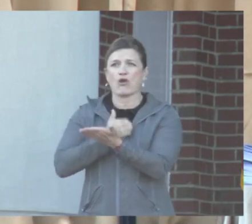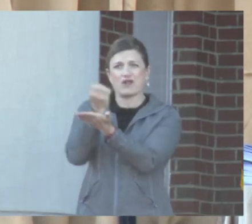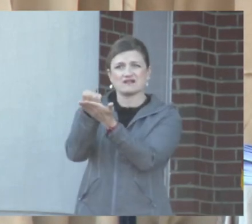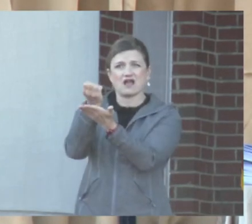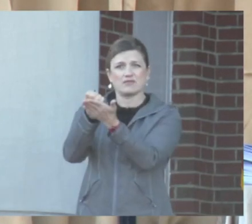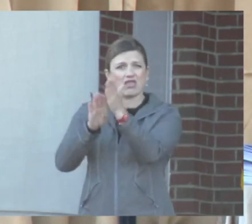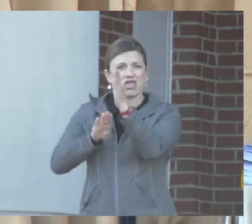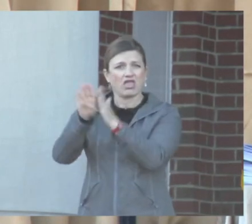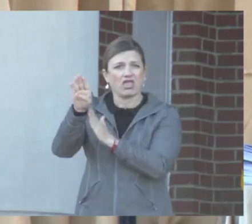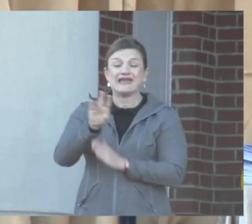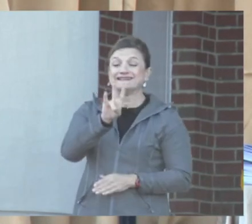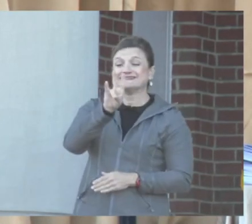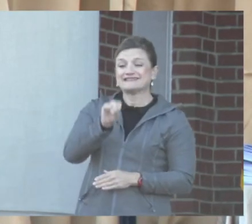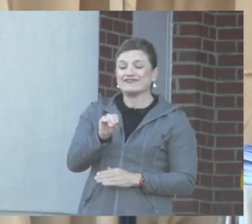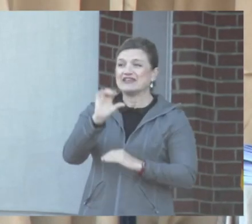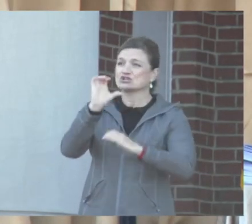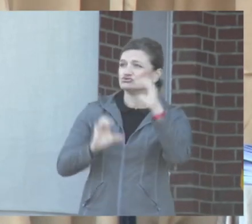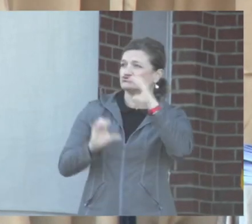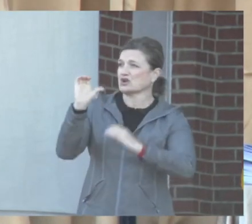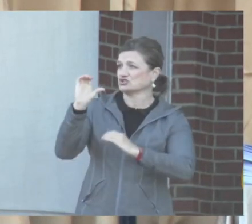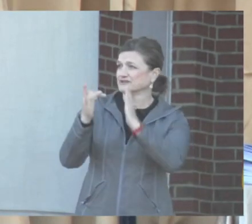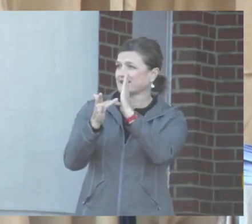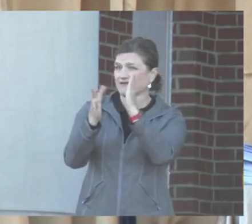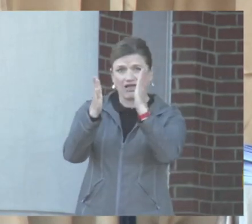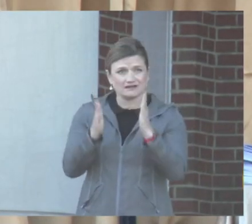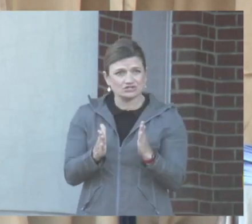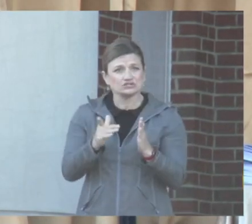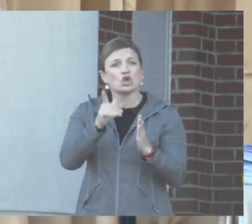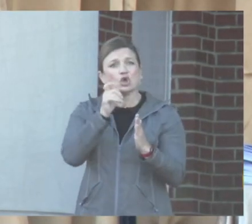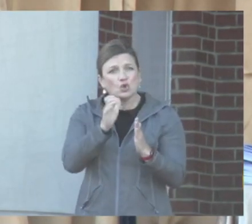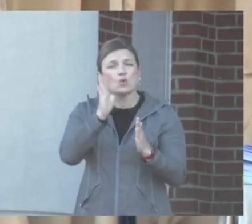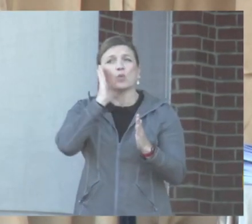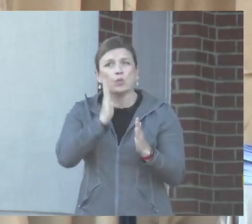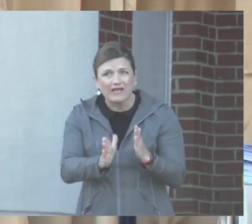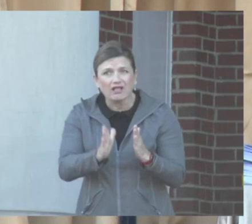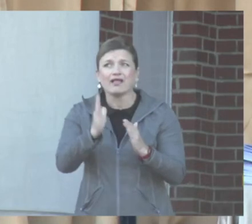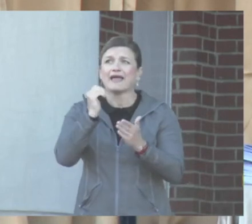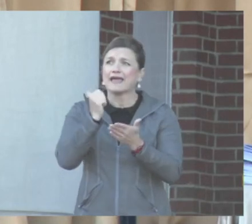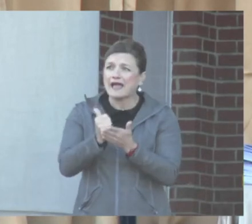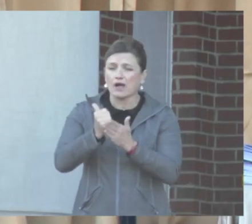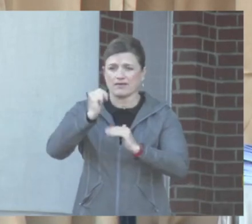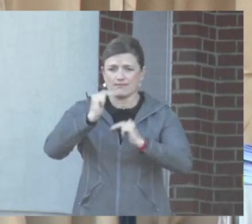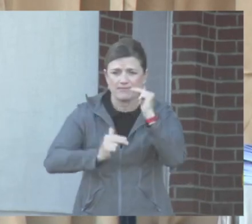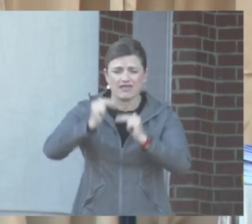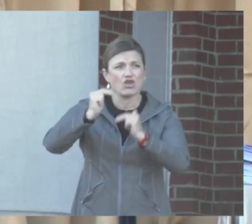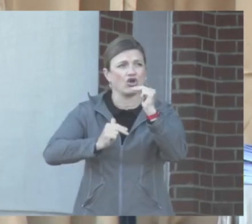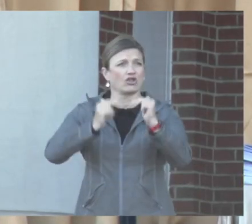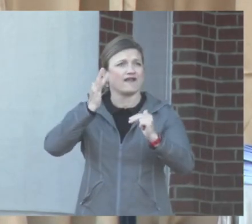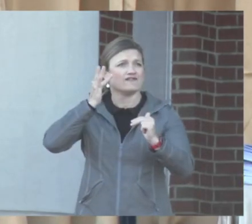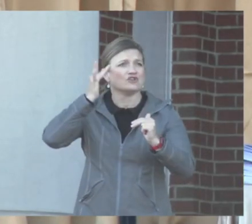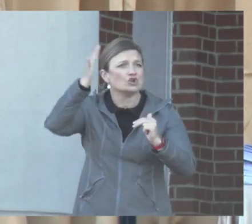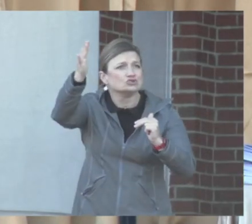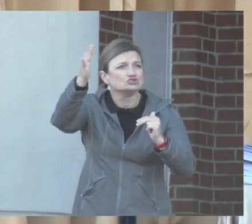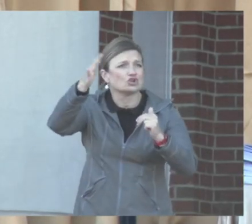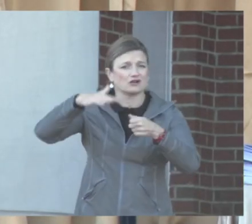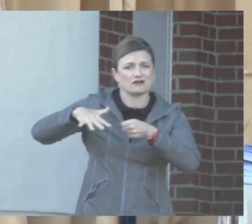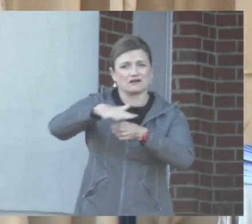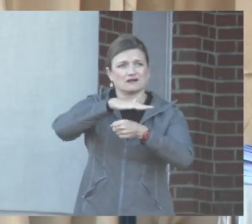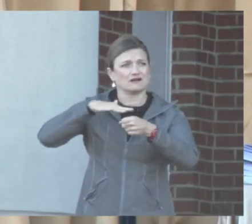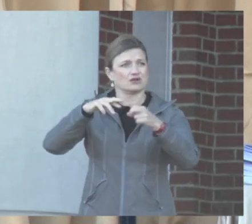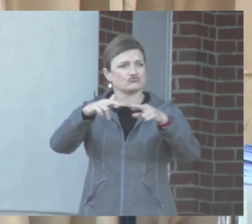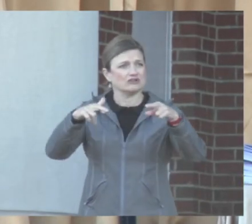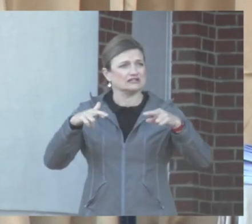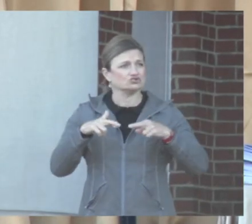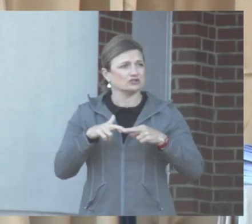70 construction technology graduates who will play an important role as we continue to build the great future of our region.